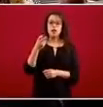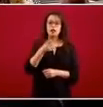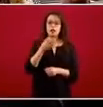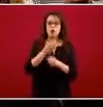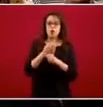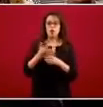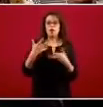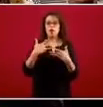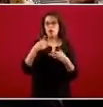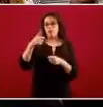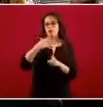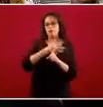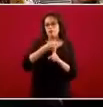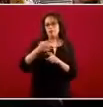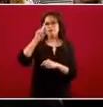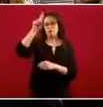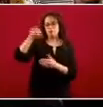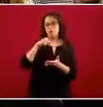So,